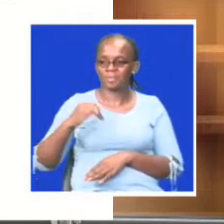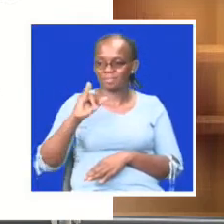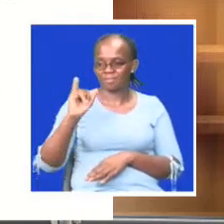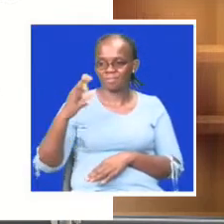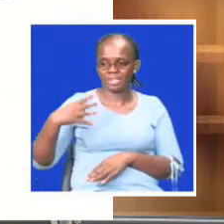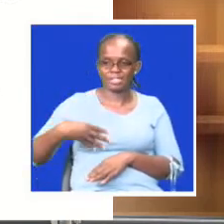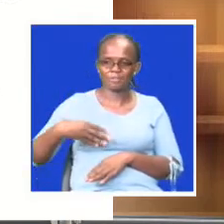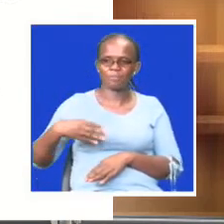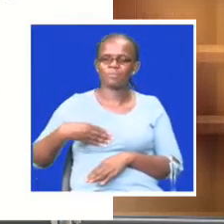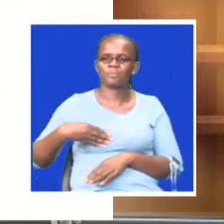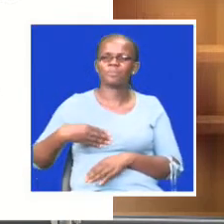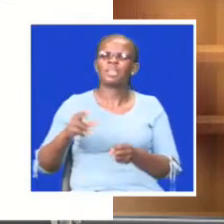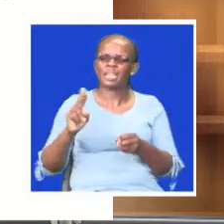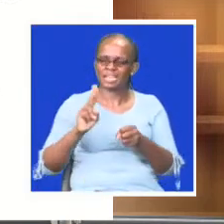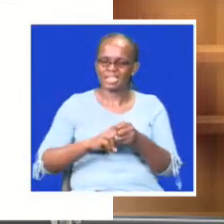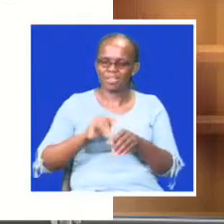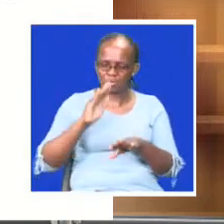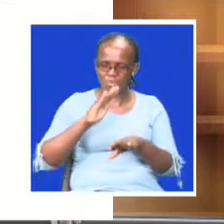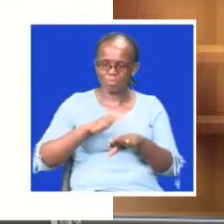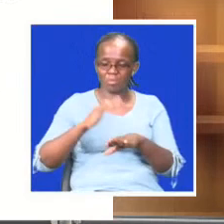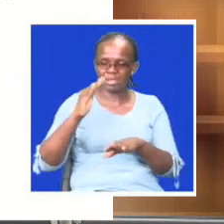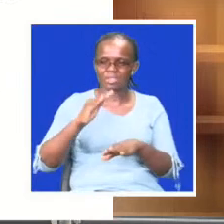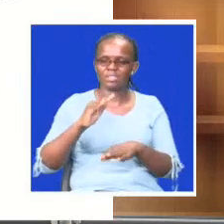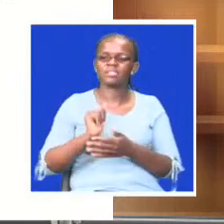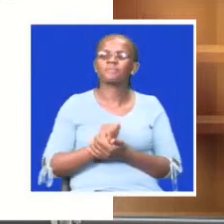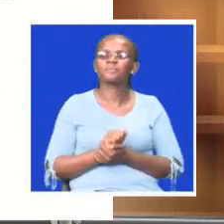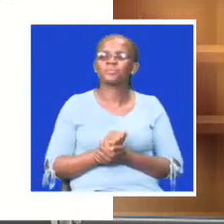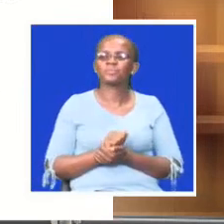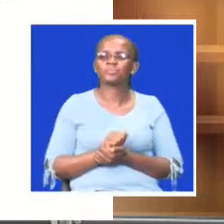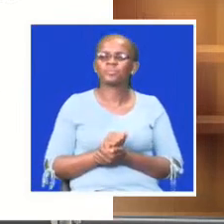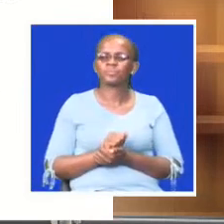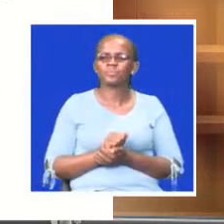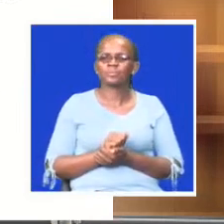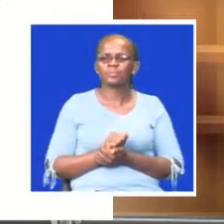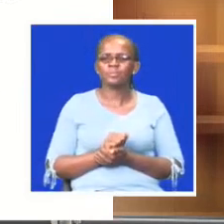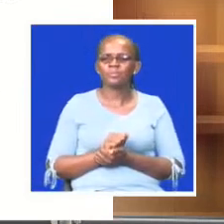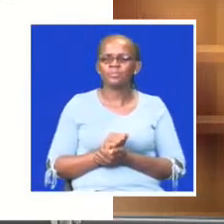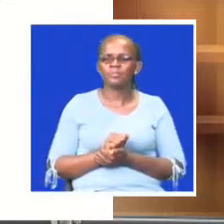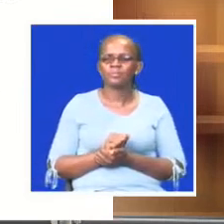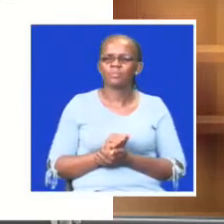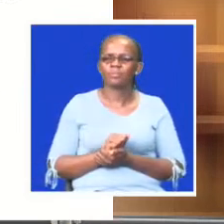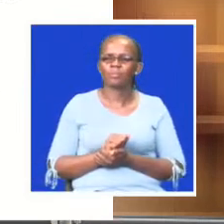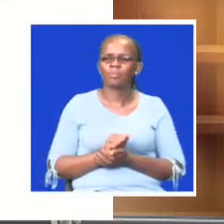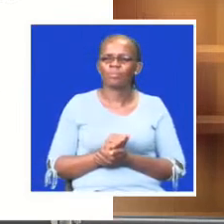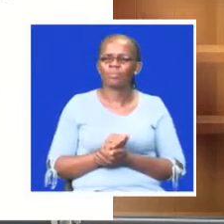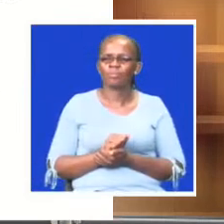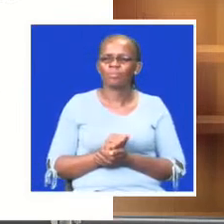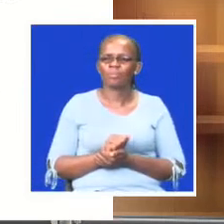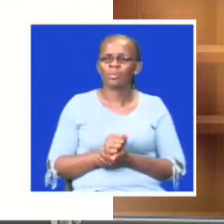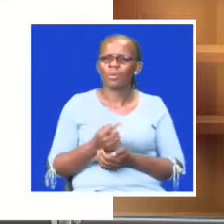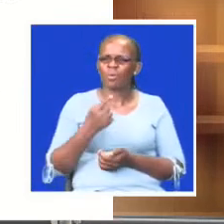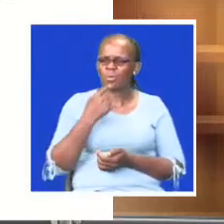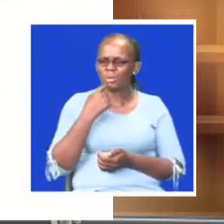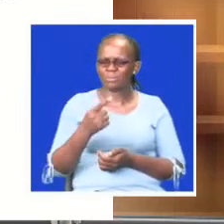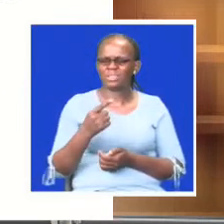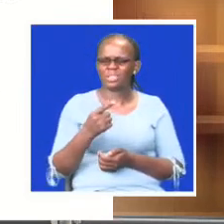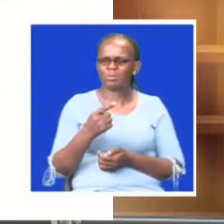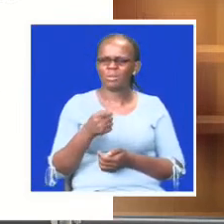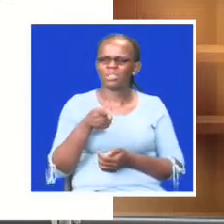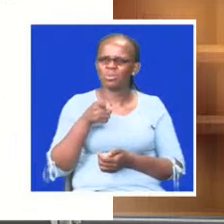God also punished Eve. He said to Eve will